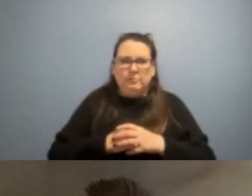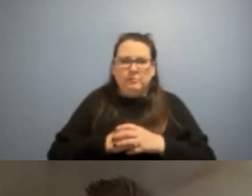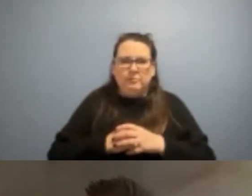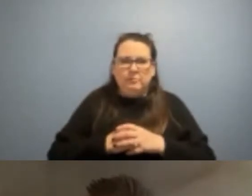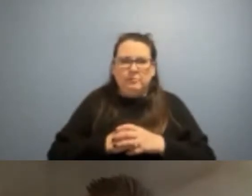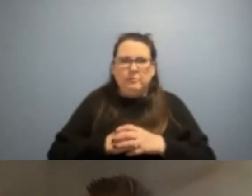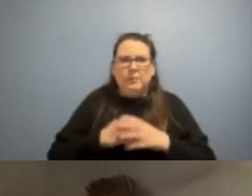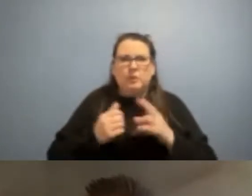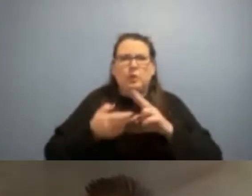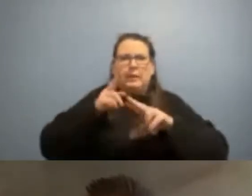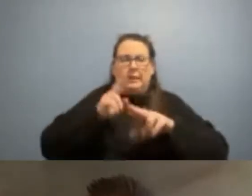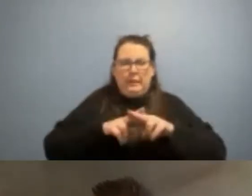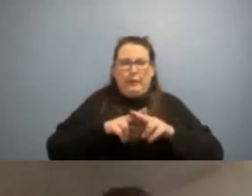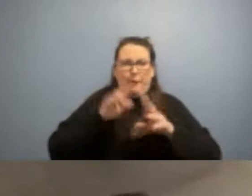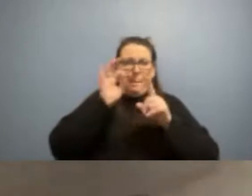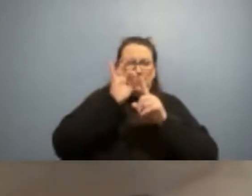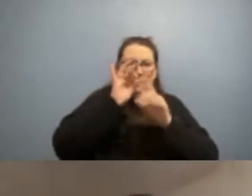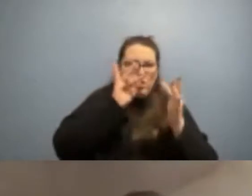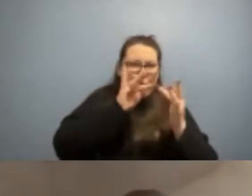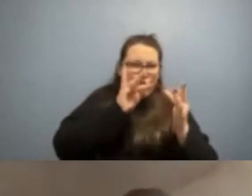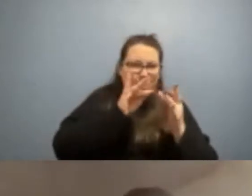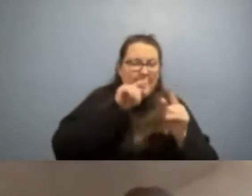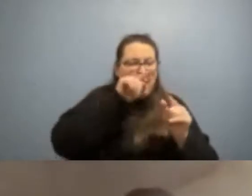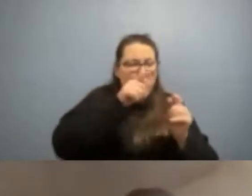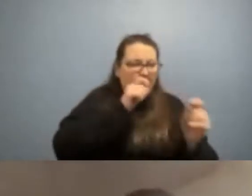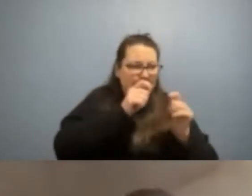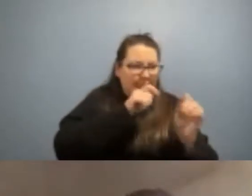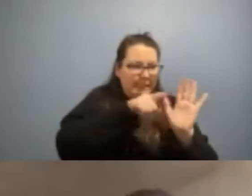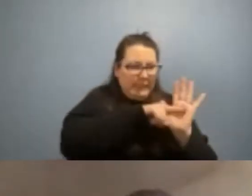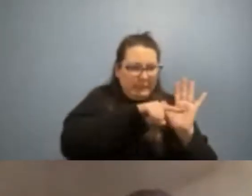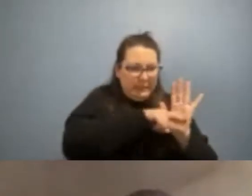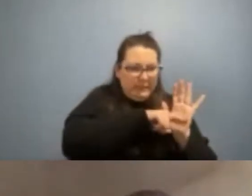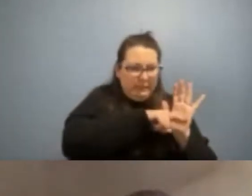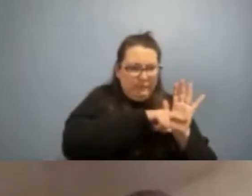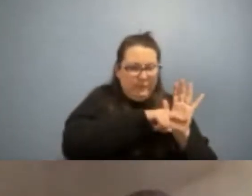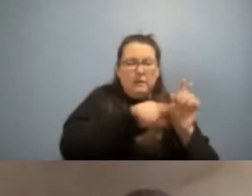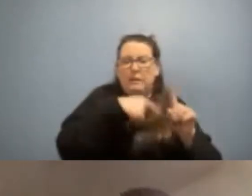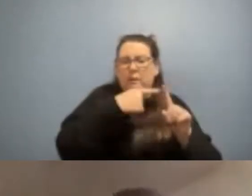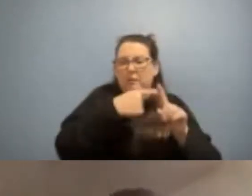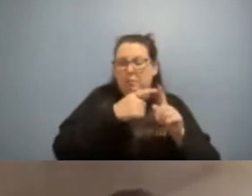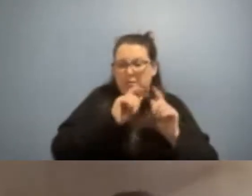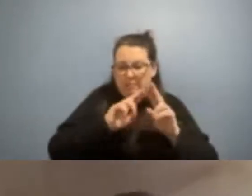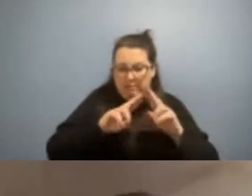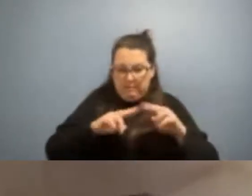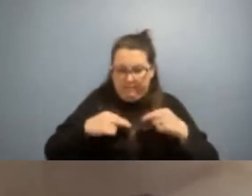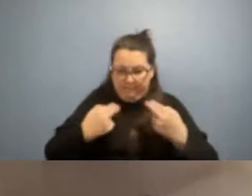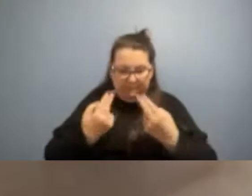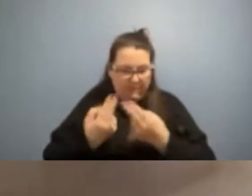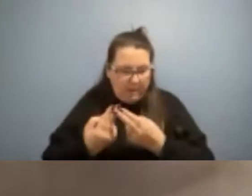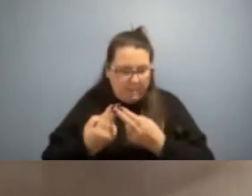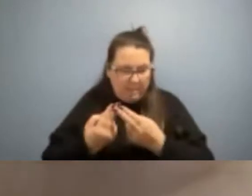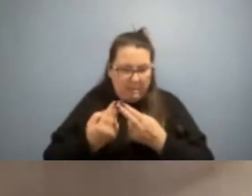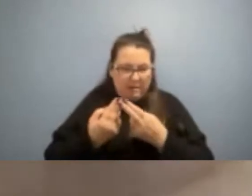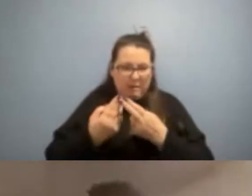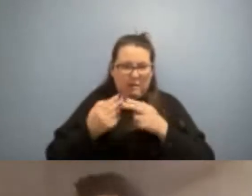If a primary close contact tests negative and other family members of the primary close contact are secondary close